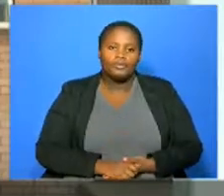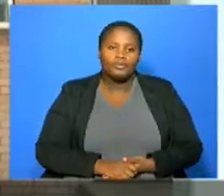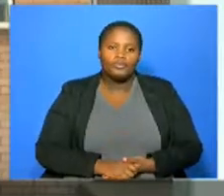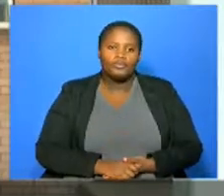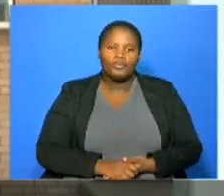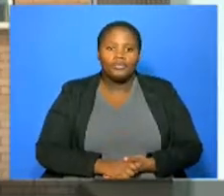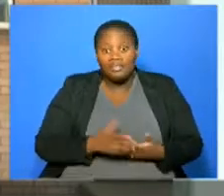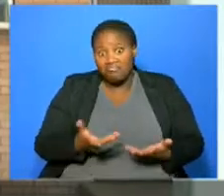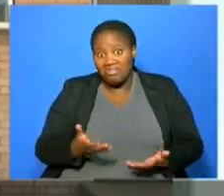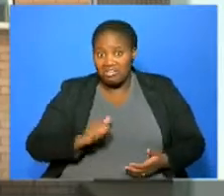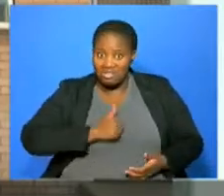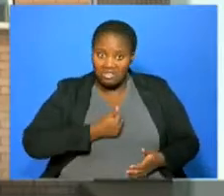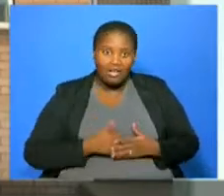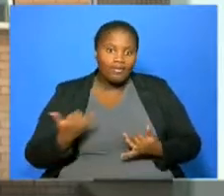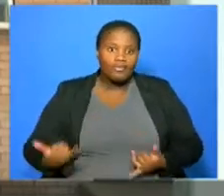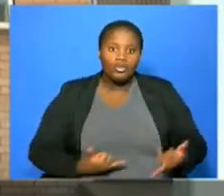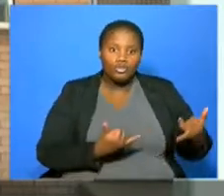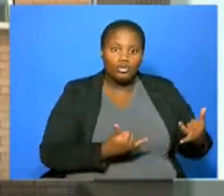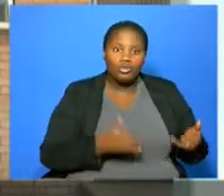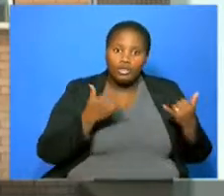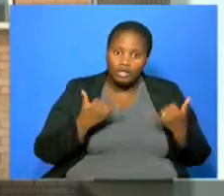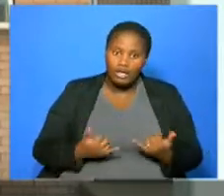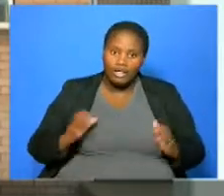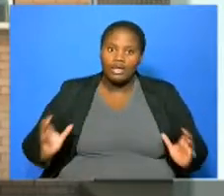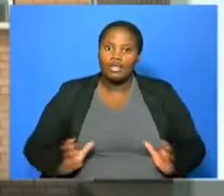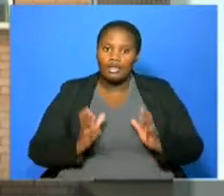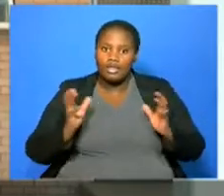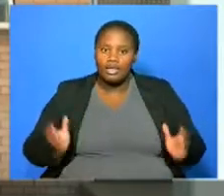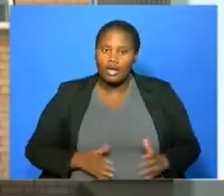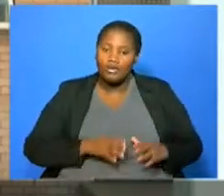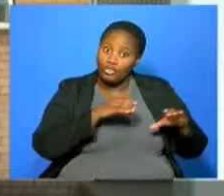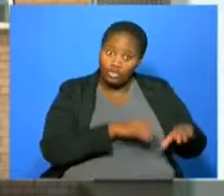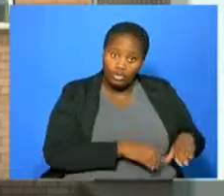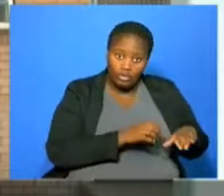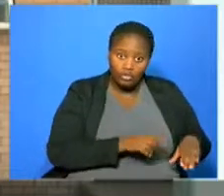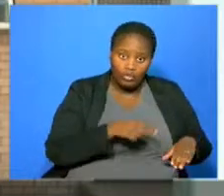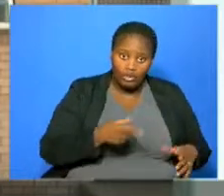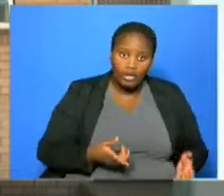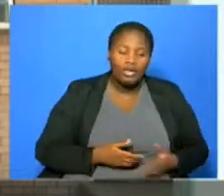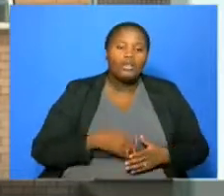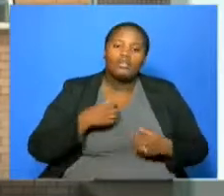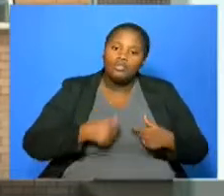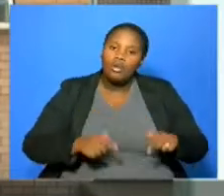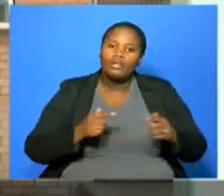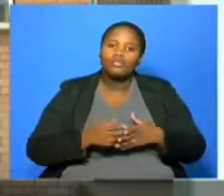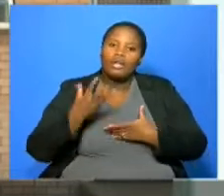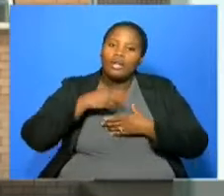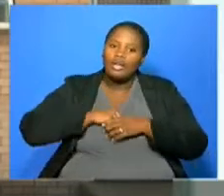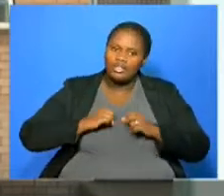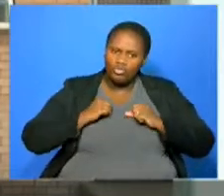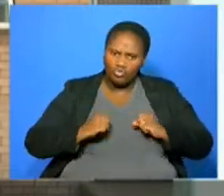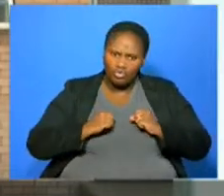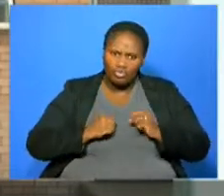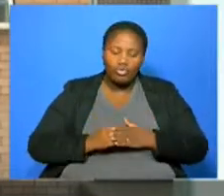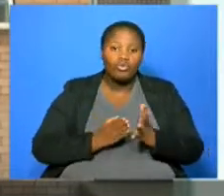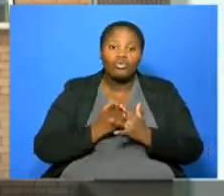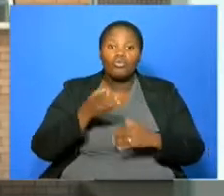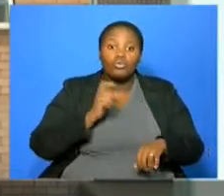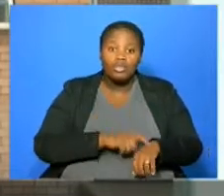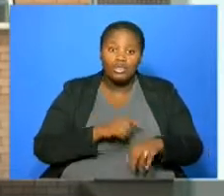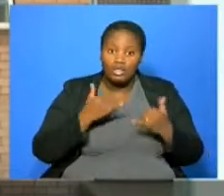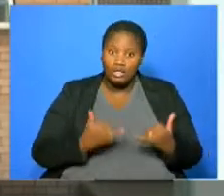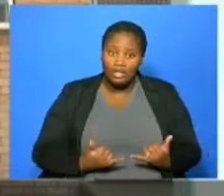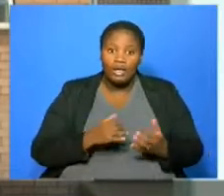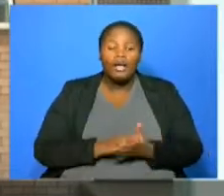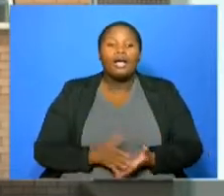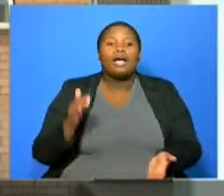But kele monana le nna ka ka rata go khotatsa bana ba teng gore ba leke go nna le inner strength mo nakong, and